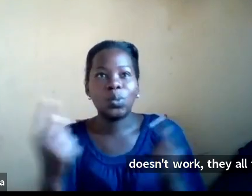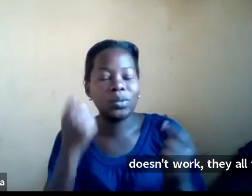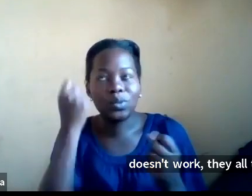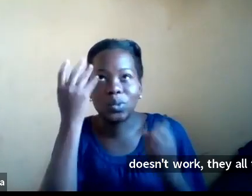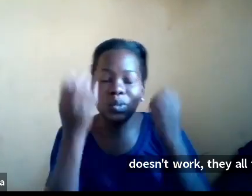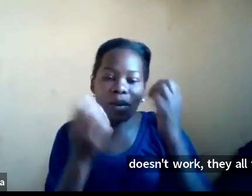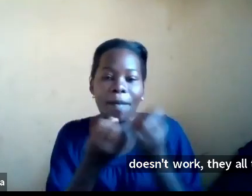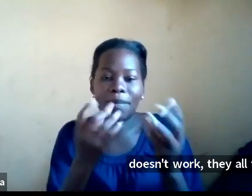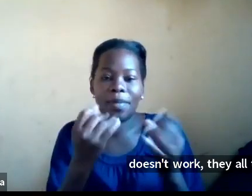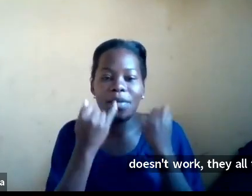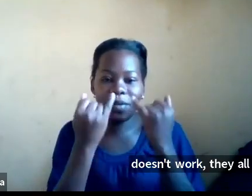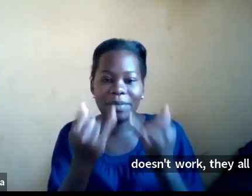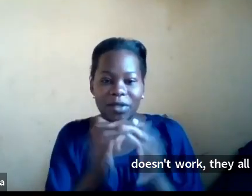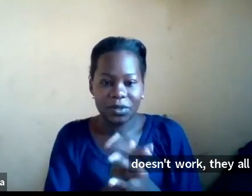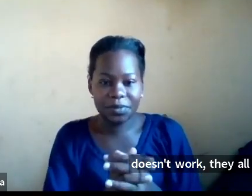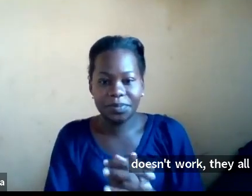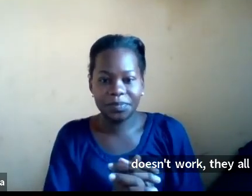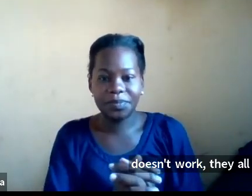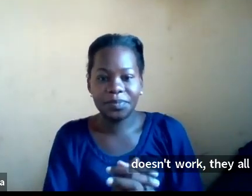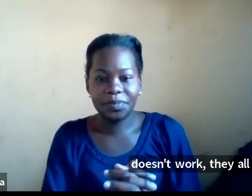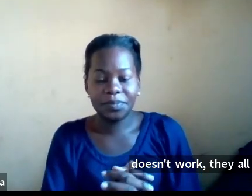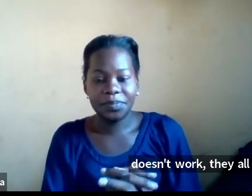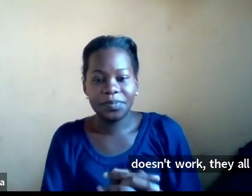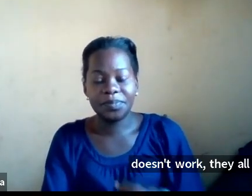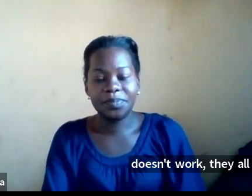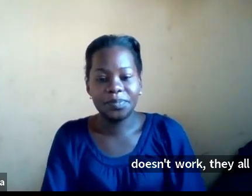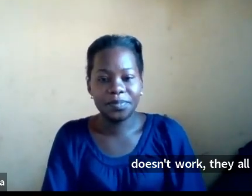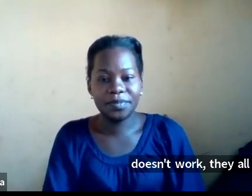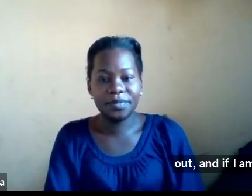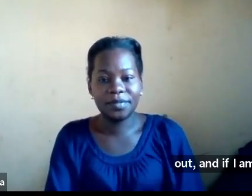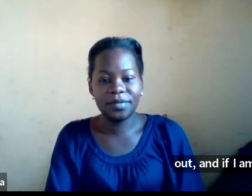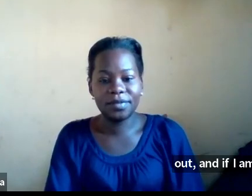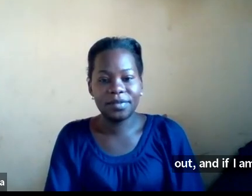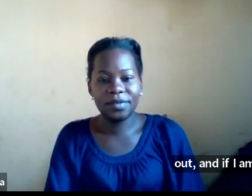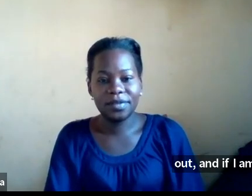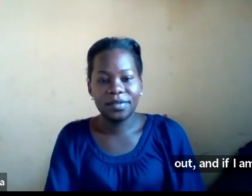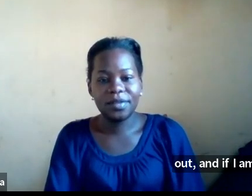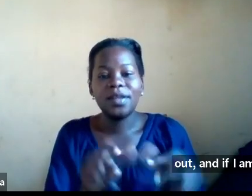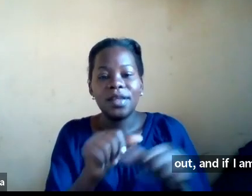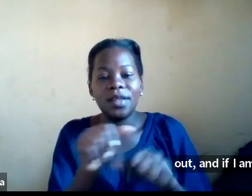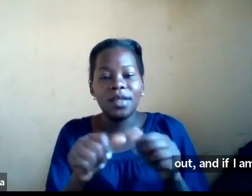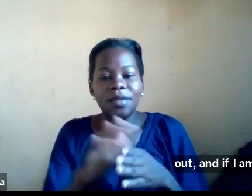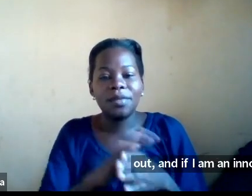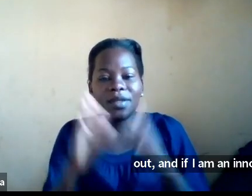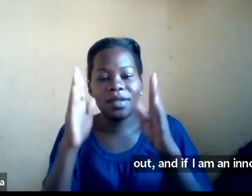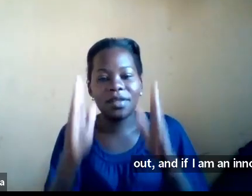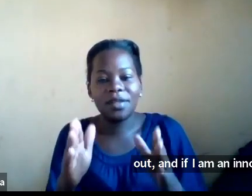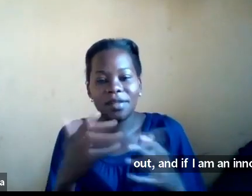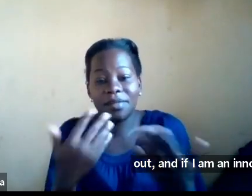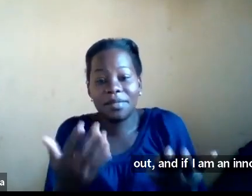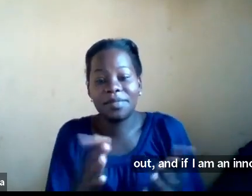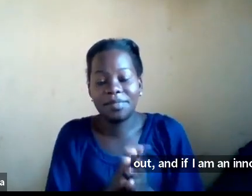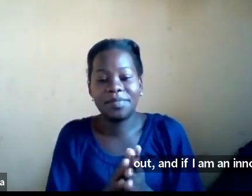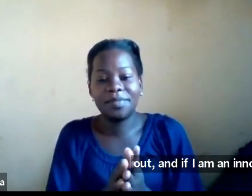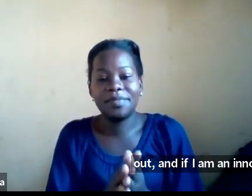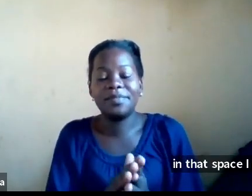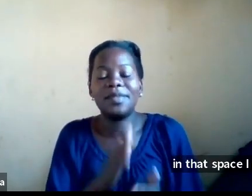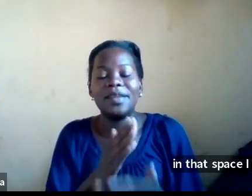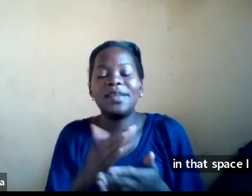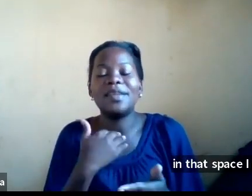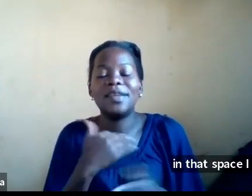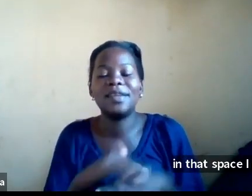yes. If I was an innovator and entrepreneur sitting in that space, I probably wouldn't have wanted him to stop. So thank